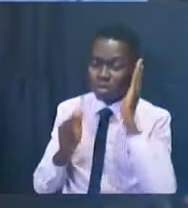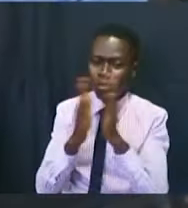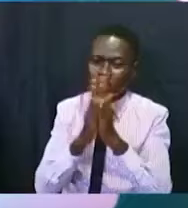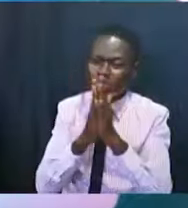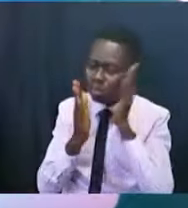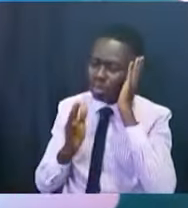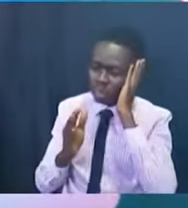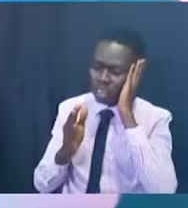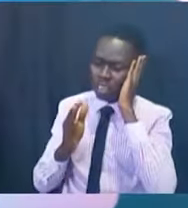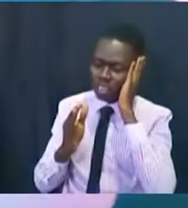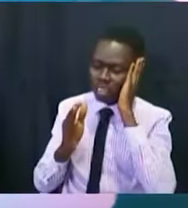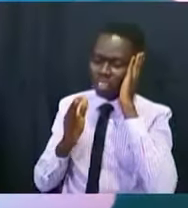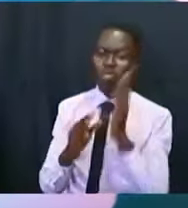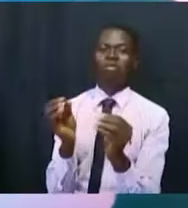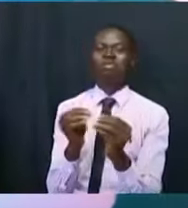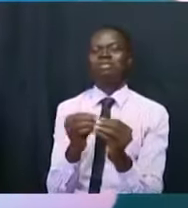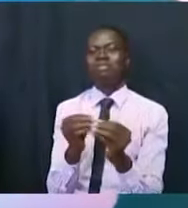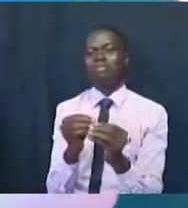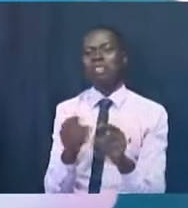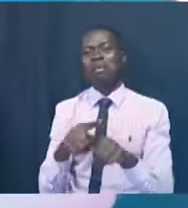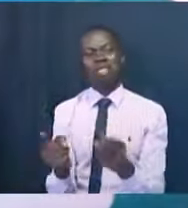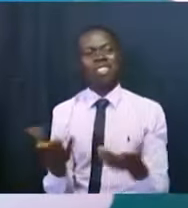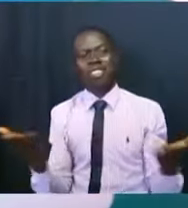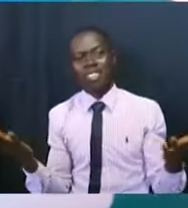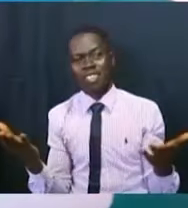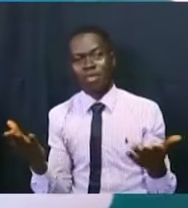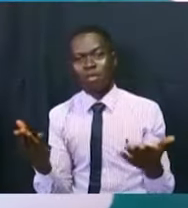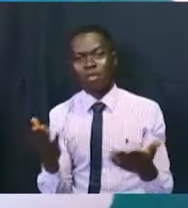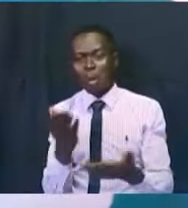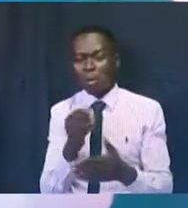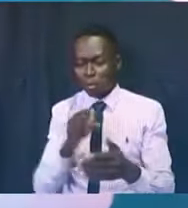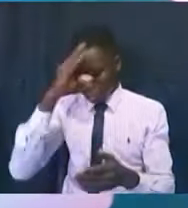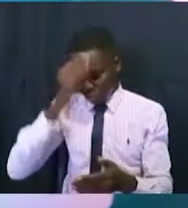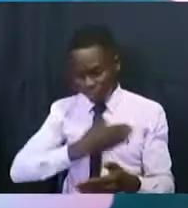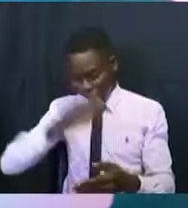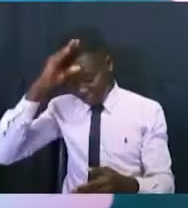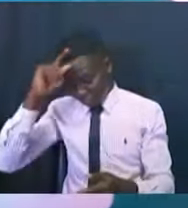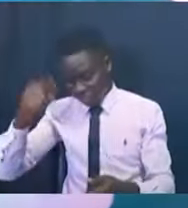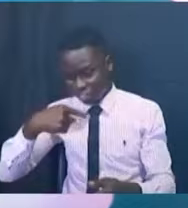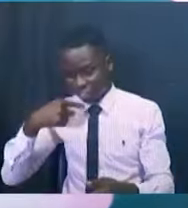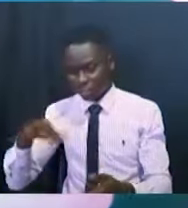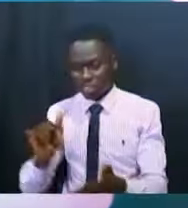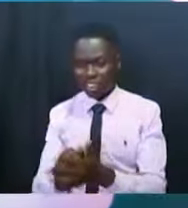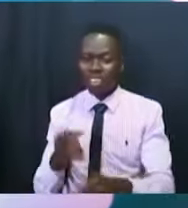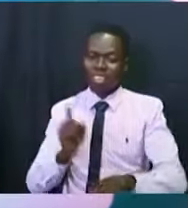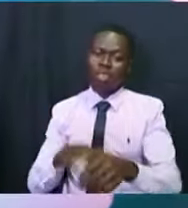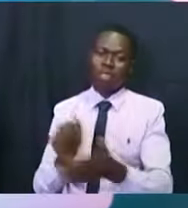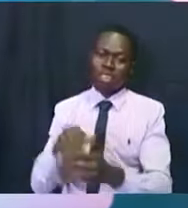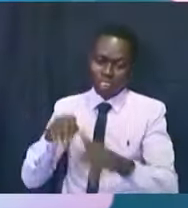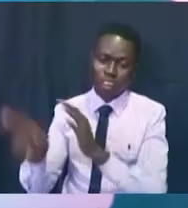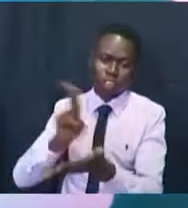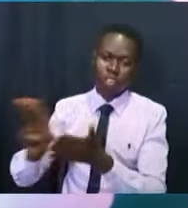begin to scream. My boy told me that when he went to the university, he didn't know how to pray this kind of